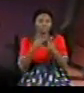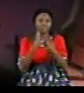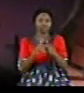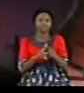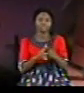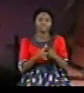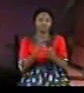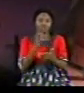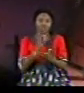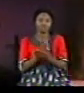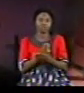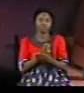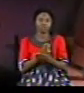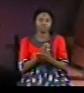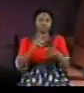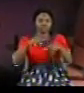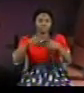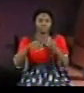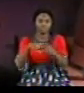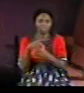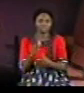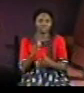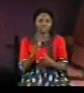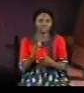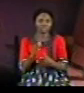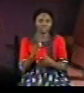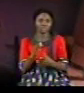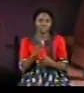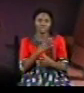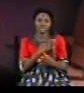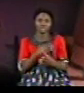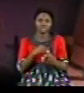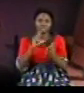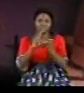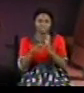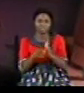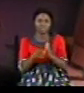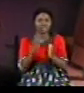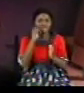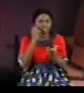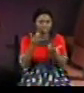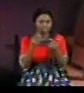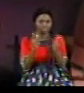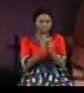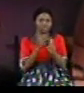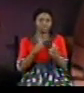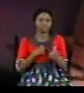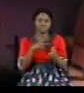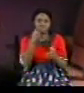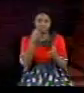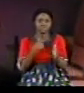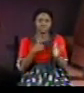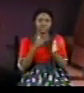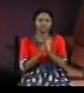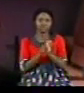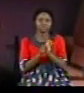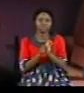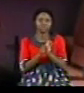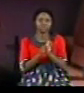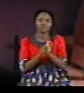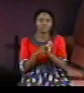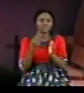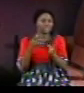we try to stop to go out. Along the line, she came to me and told me that the way my